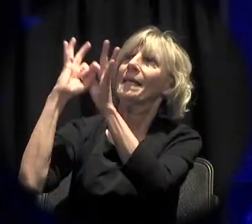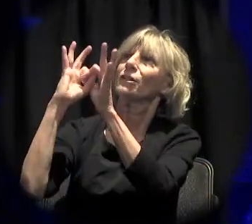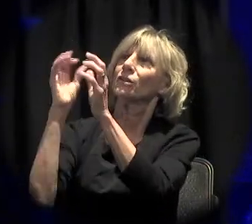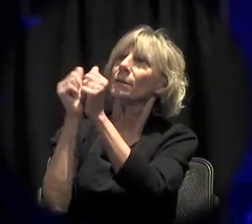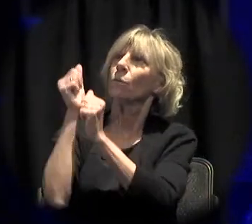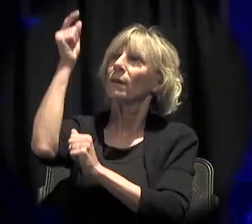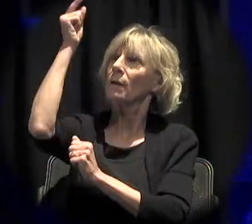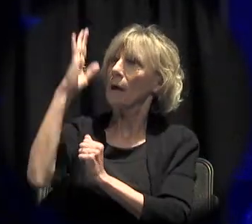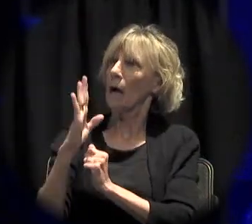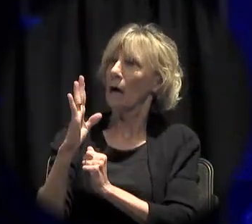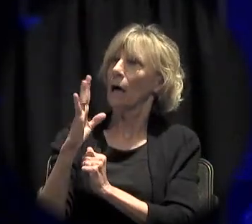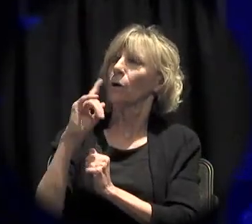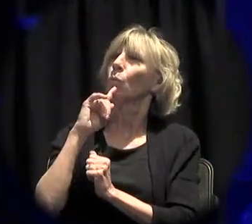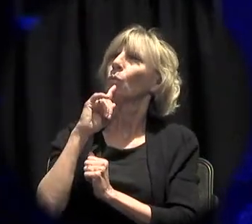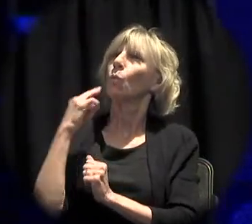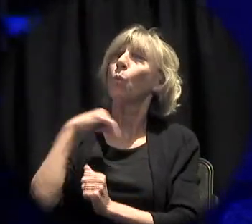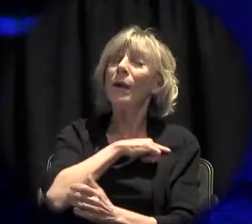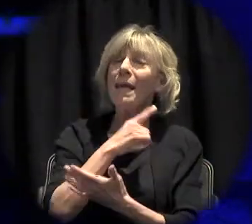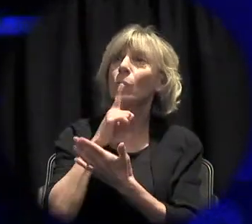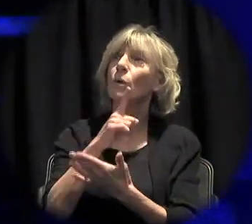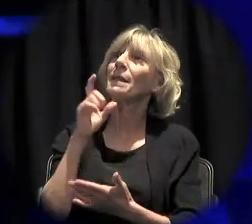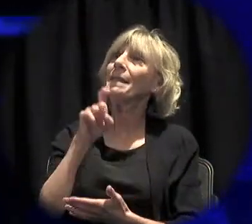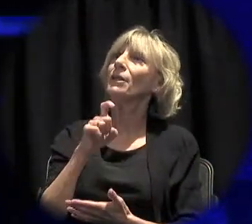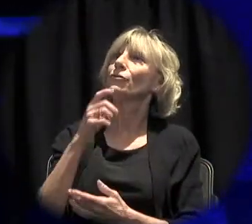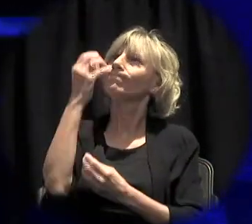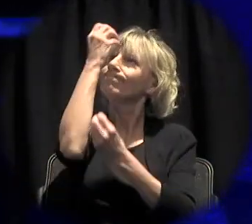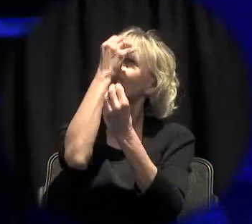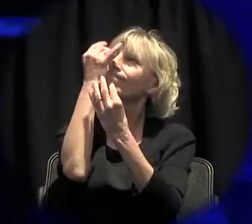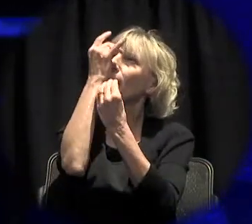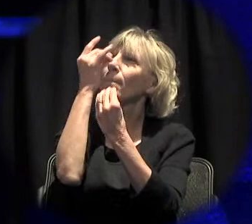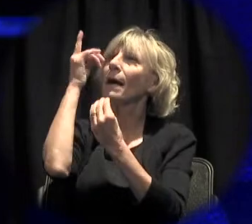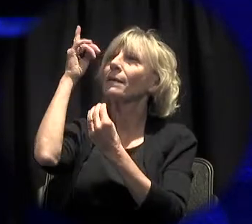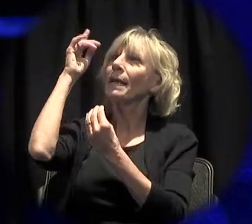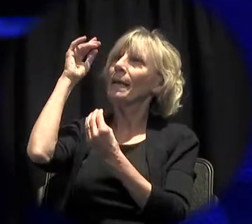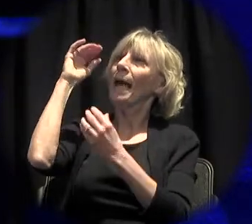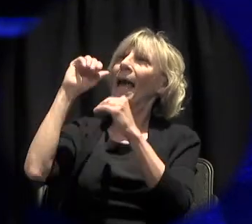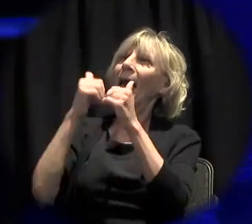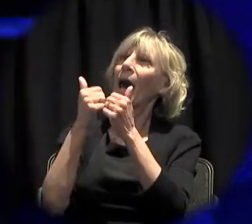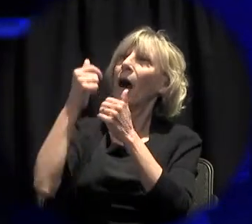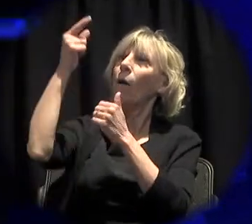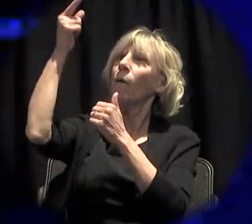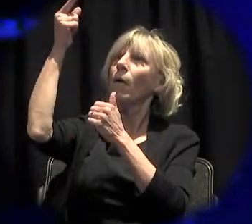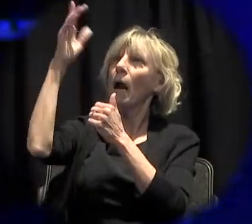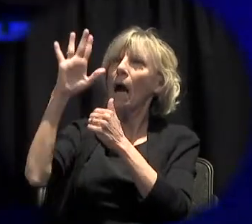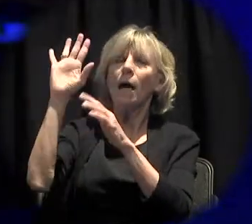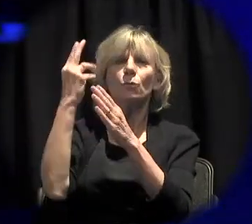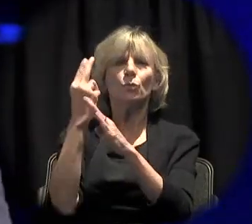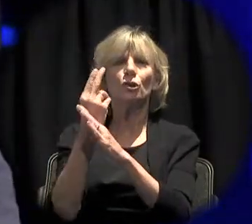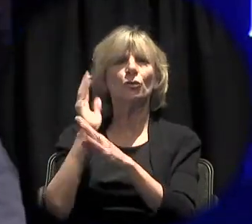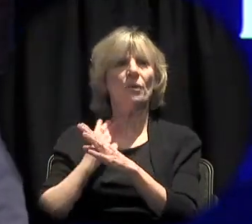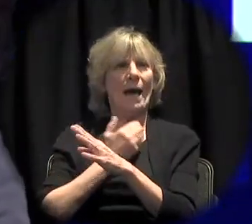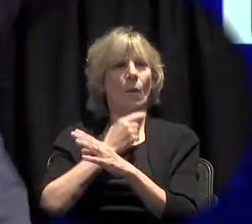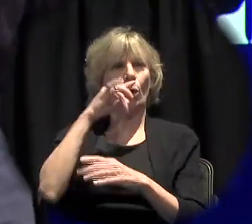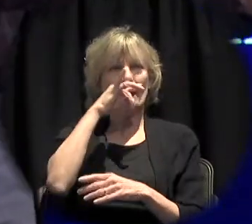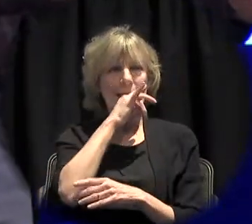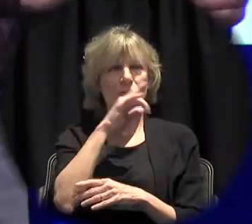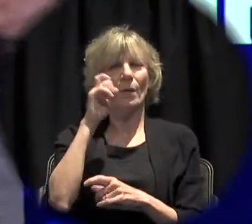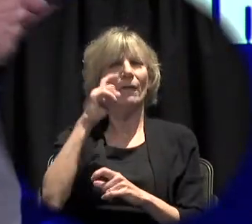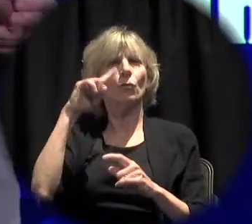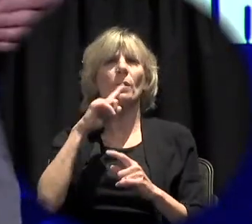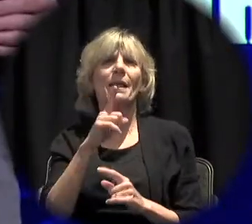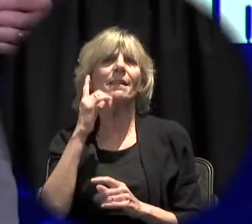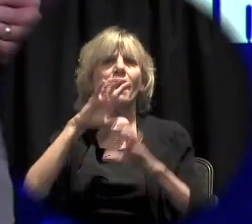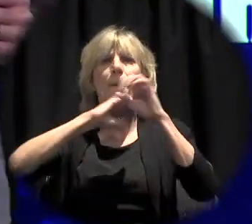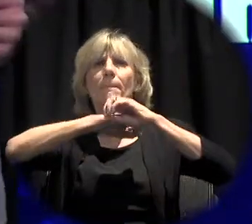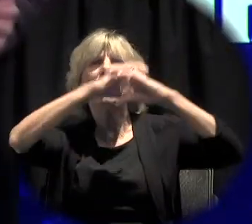for us. That we really think about how God views our kids, asking Him to help us to view them and have the same heart